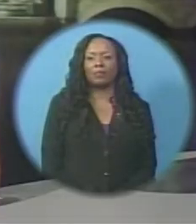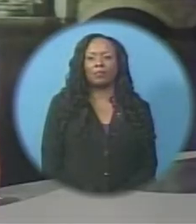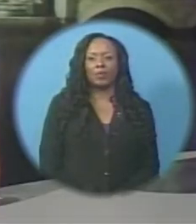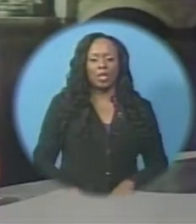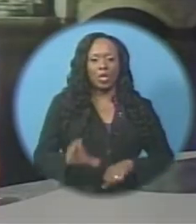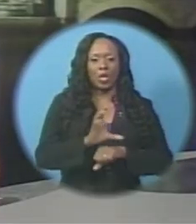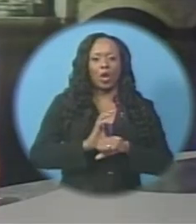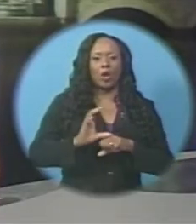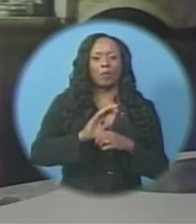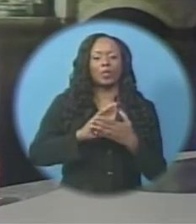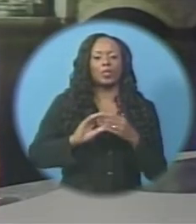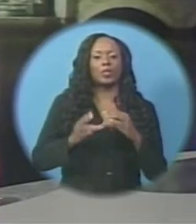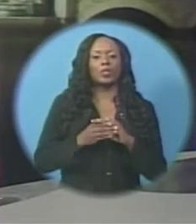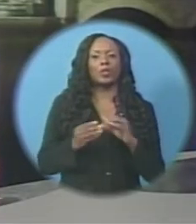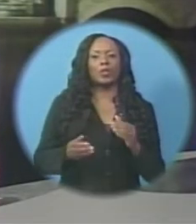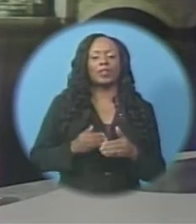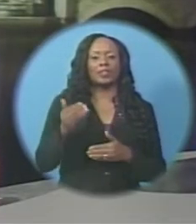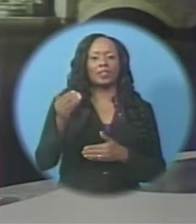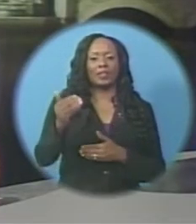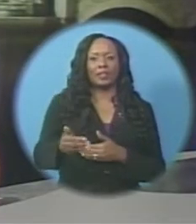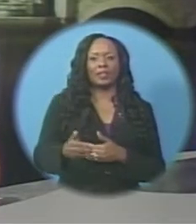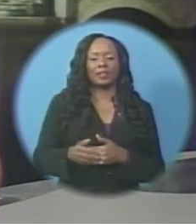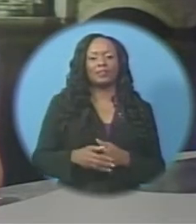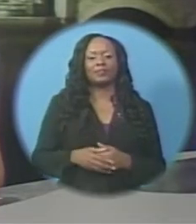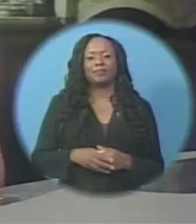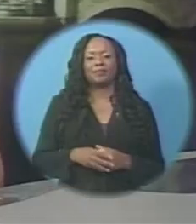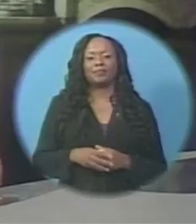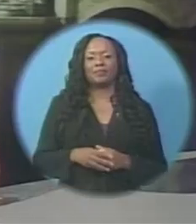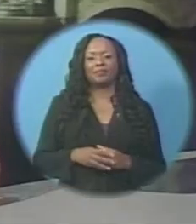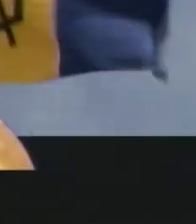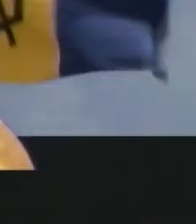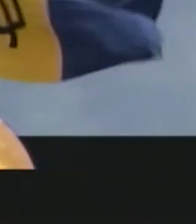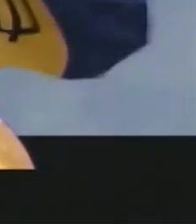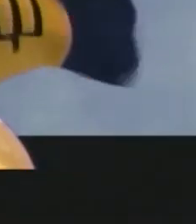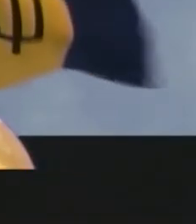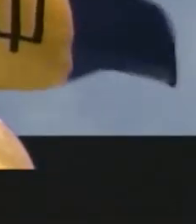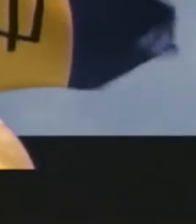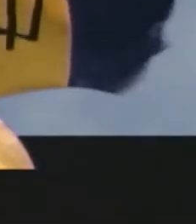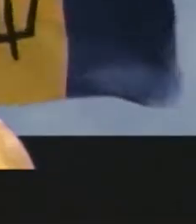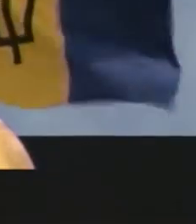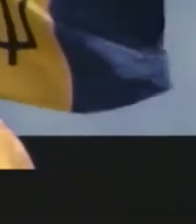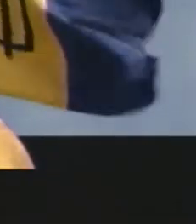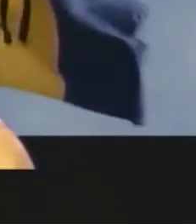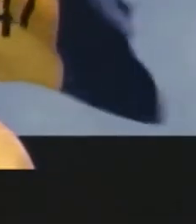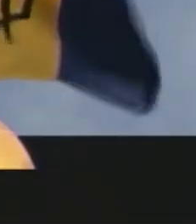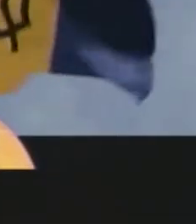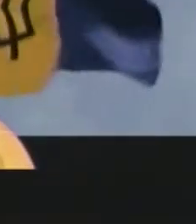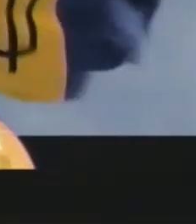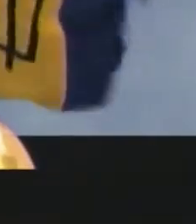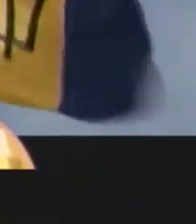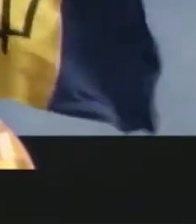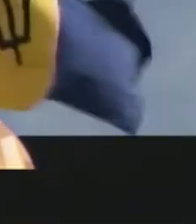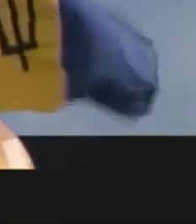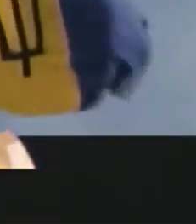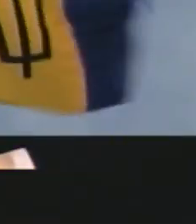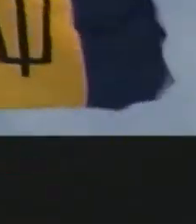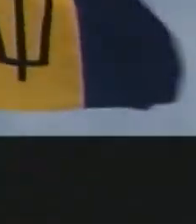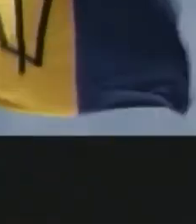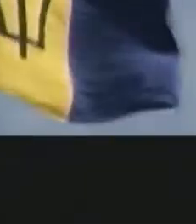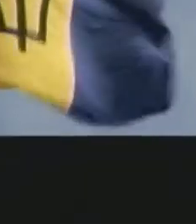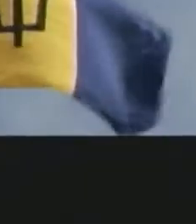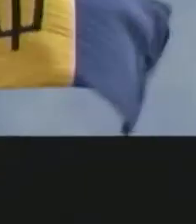And ahead, a look at some of the stories from around the region. Countdown to 50.